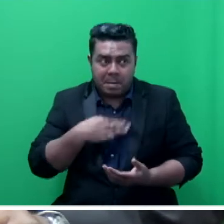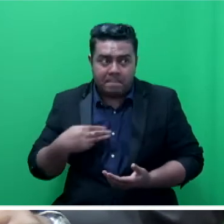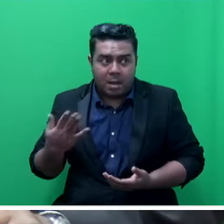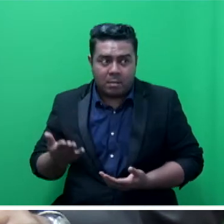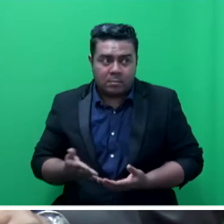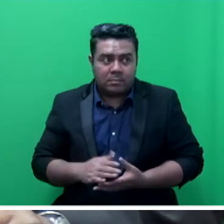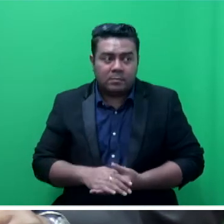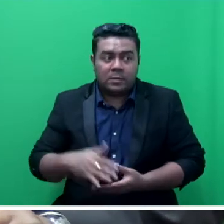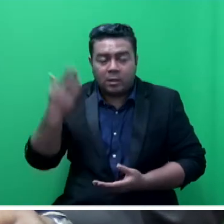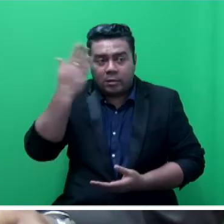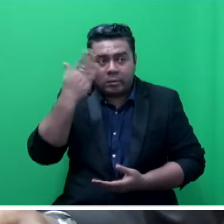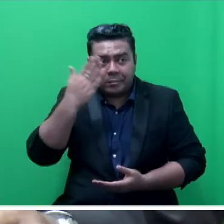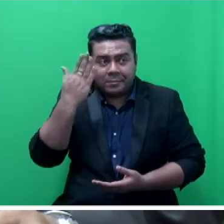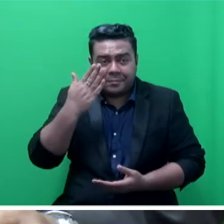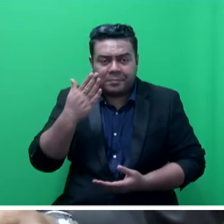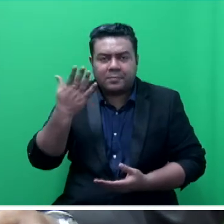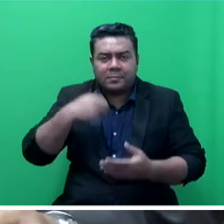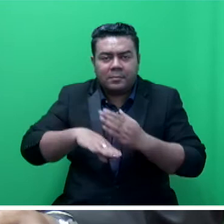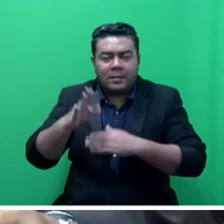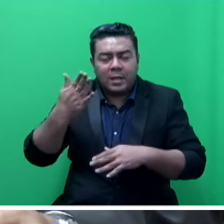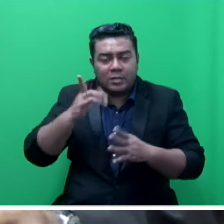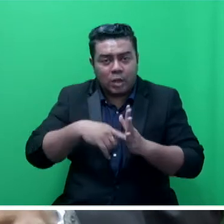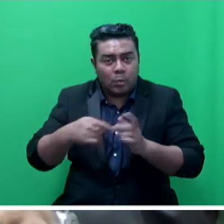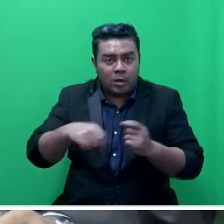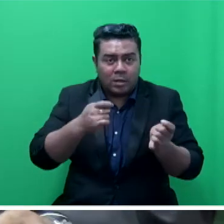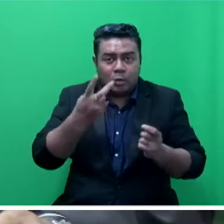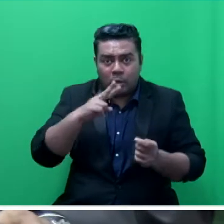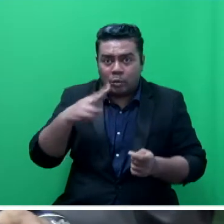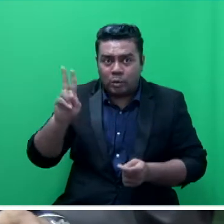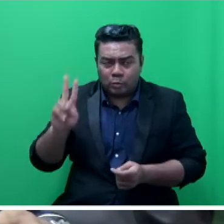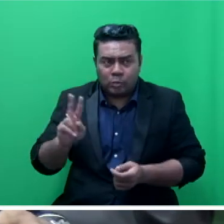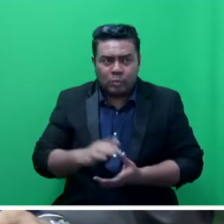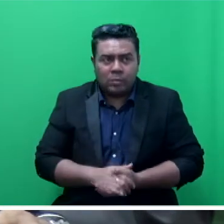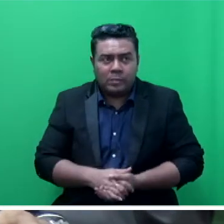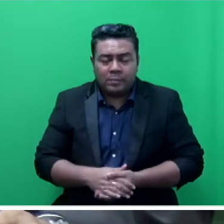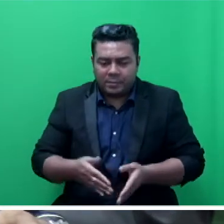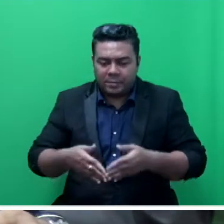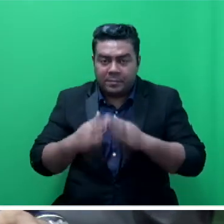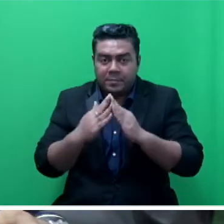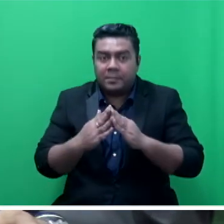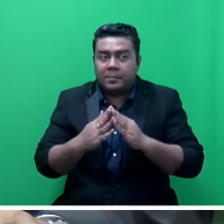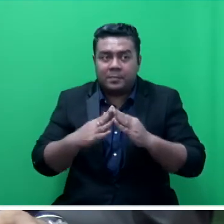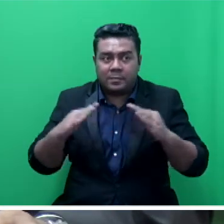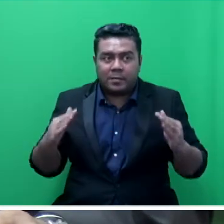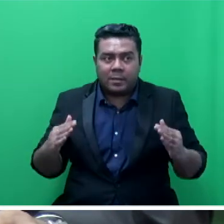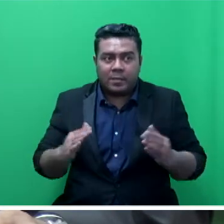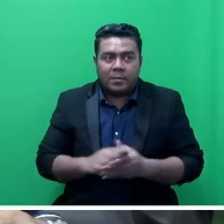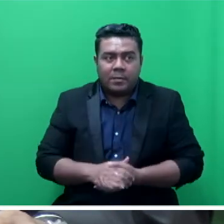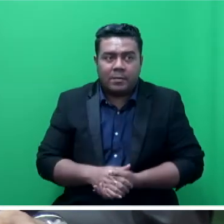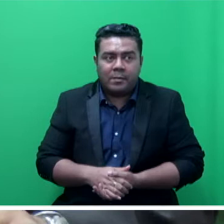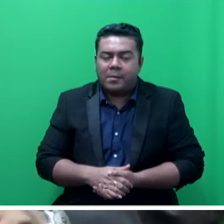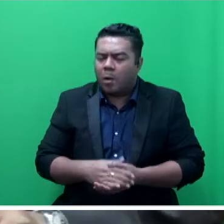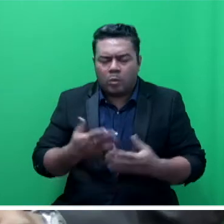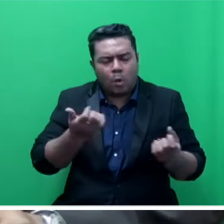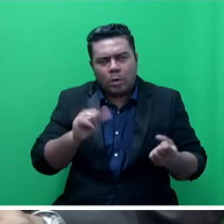school in January 22, the standard temporary classrooms were already built. It was